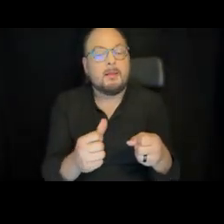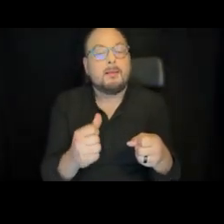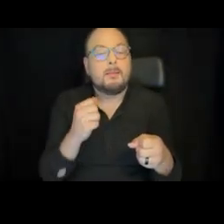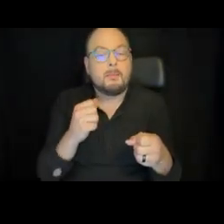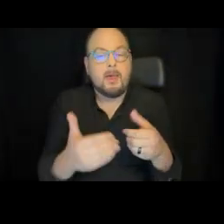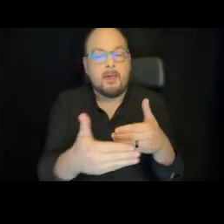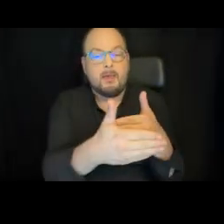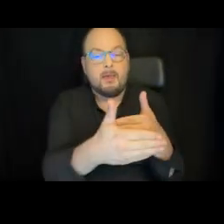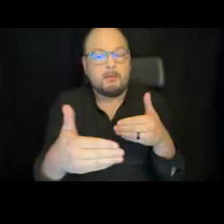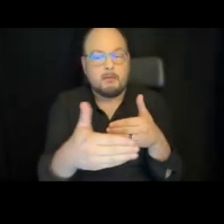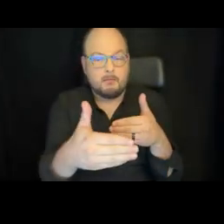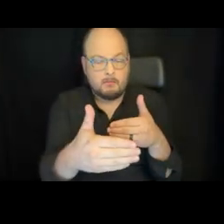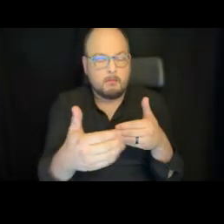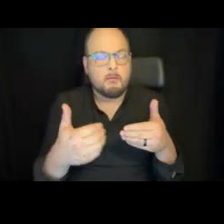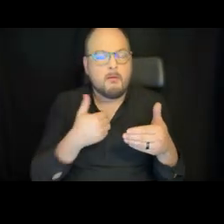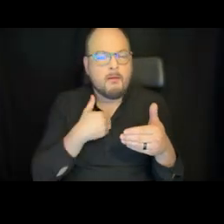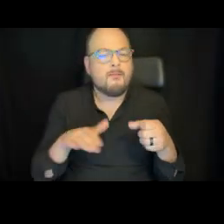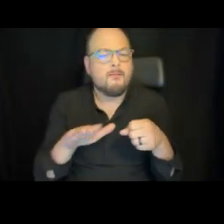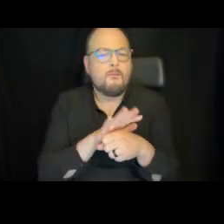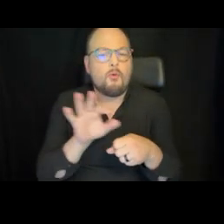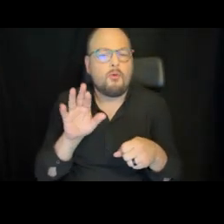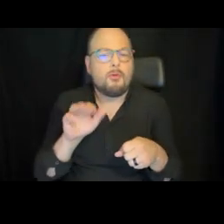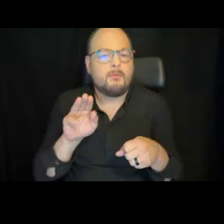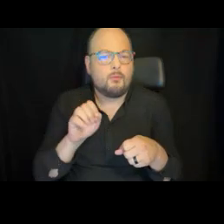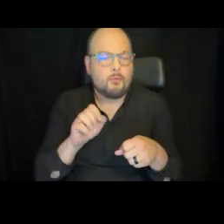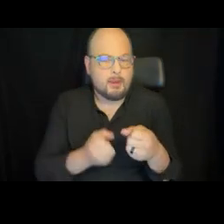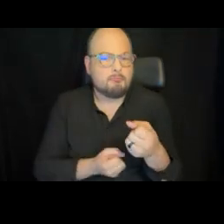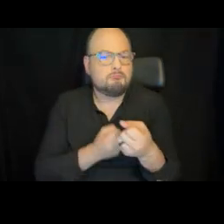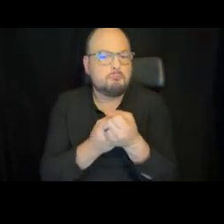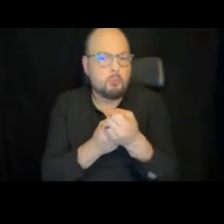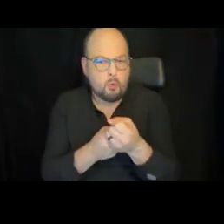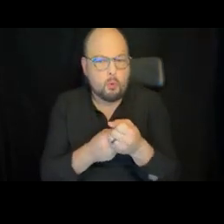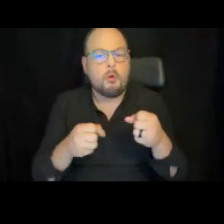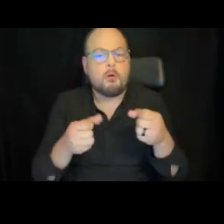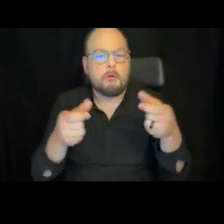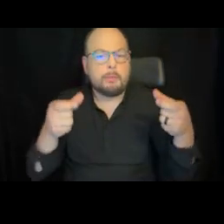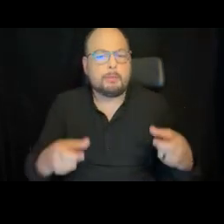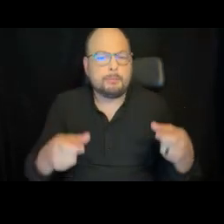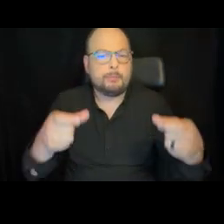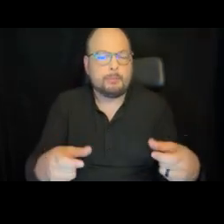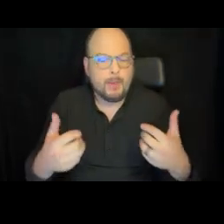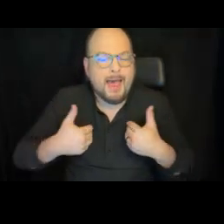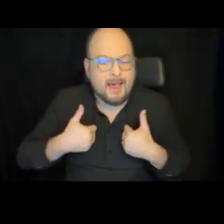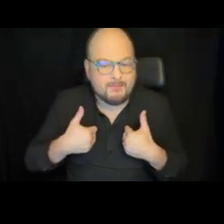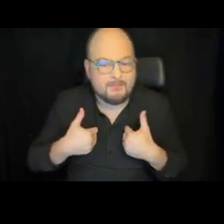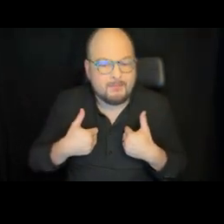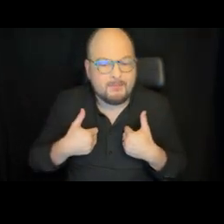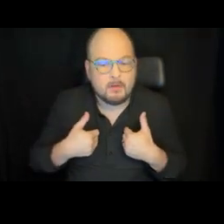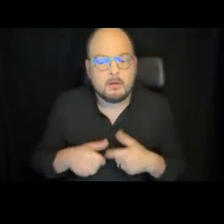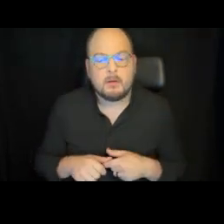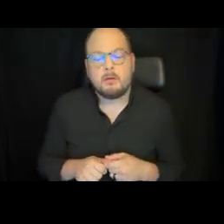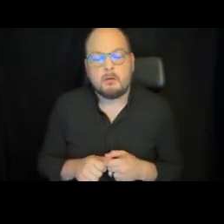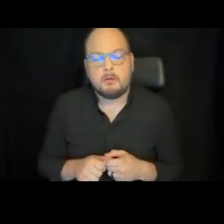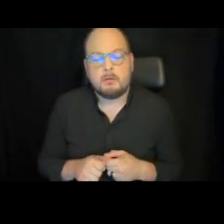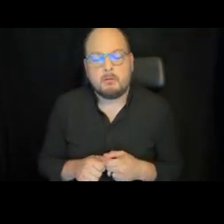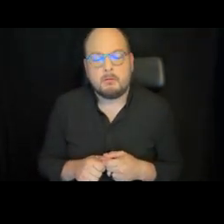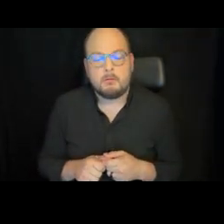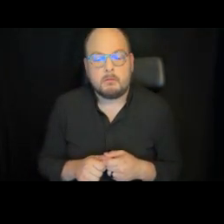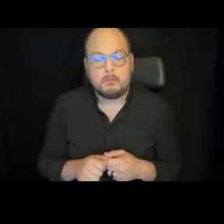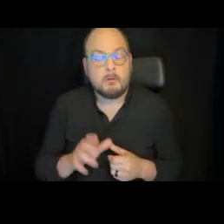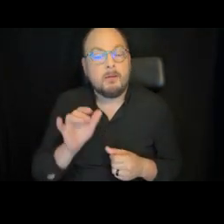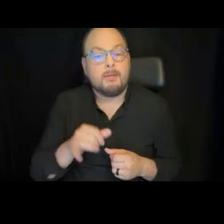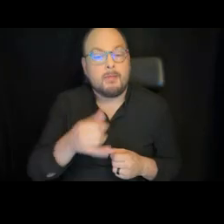gussets. Based on current manufacturing processes, the removable cabinet front